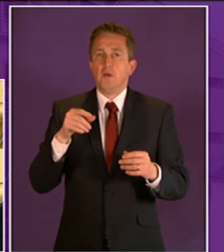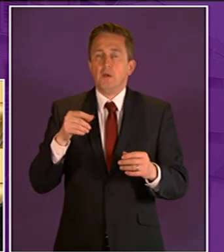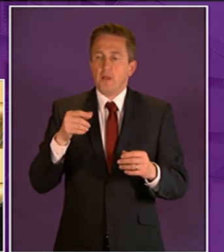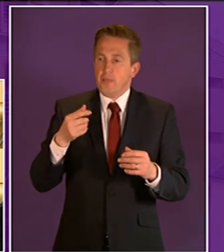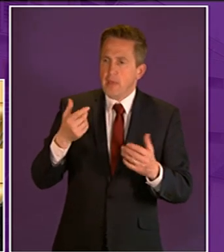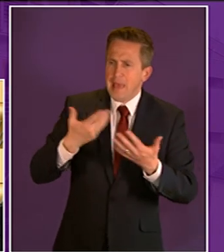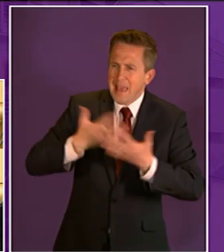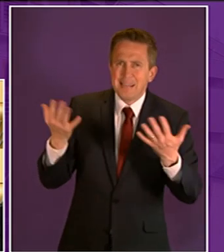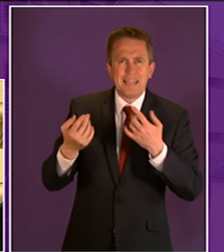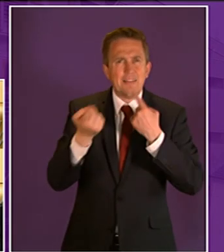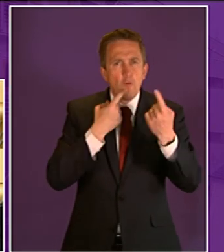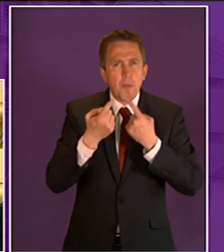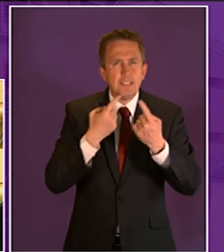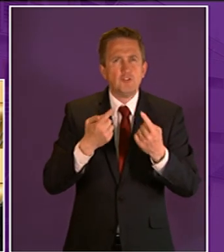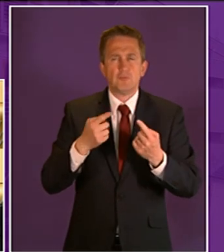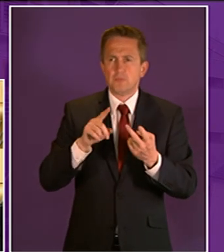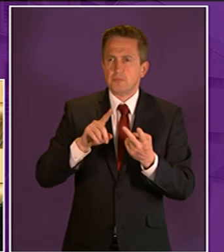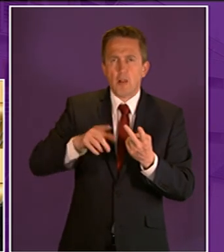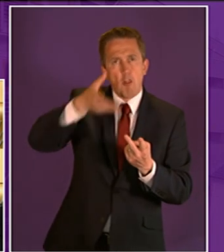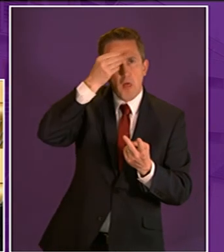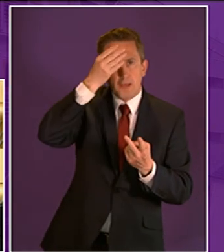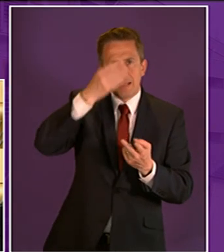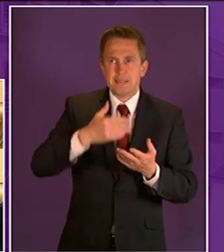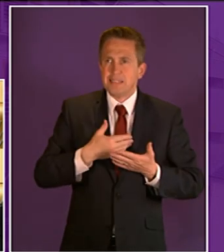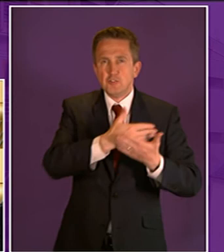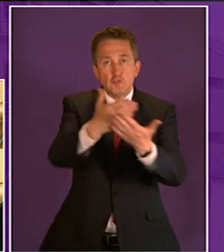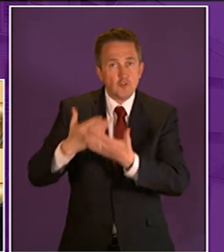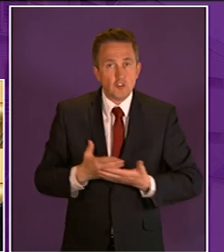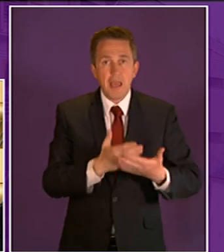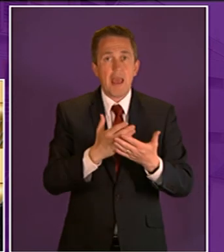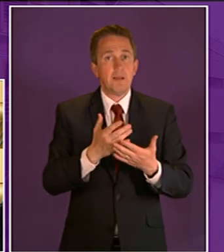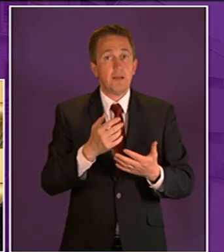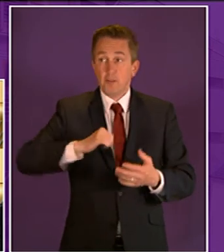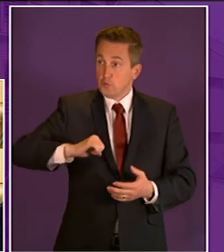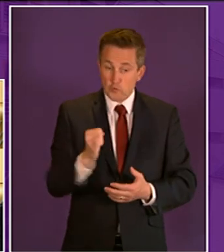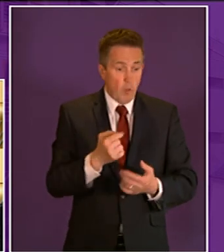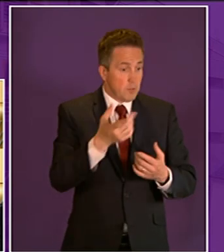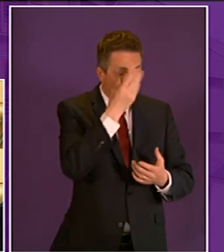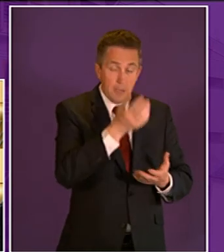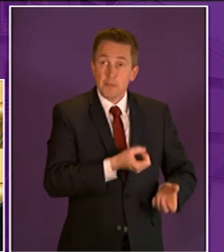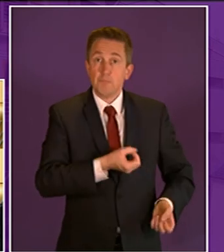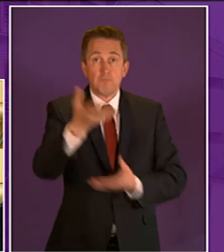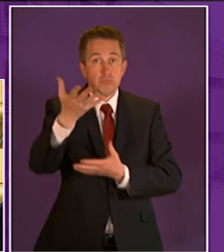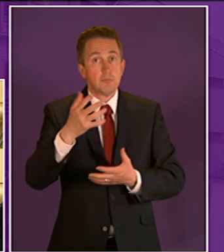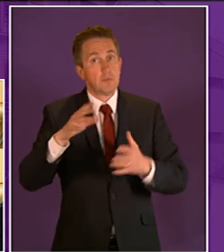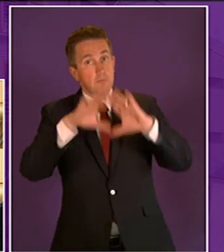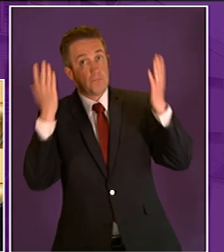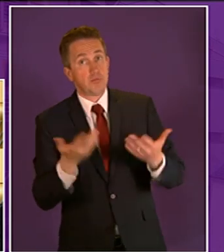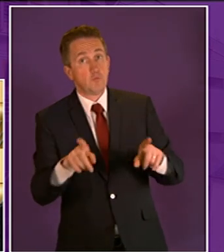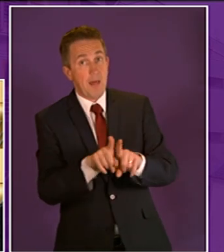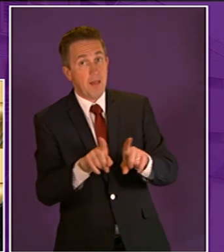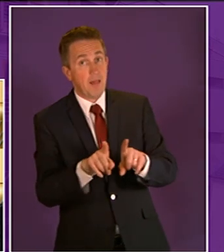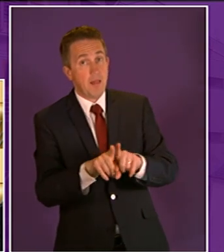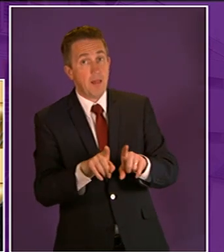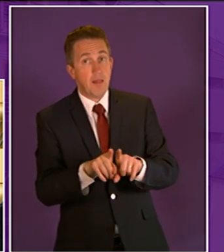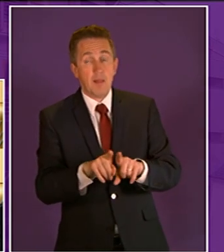the impact from Scotland is recognised on that global stage, and indeed that any lessons learned